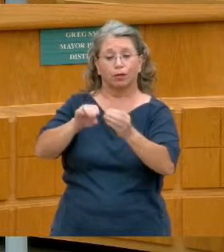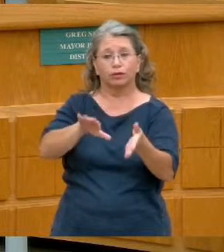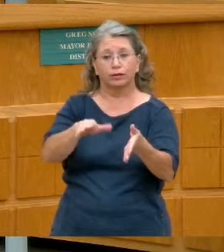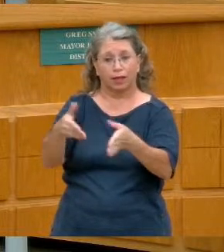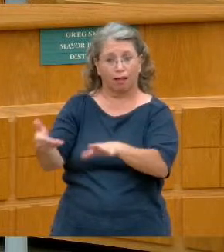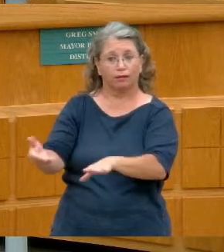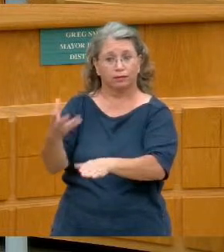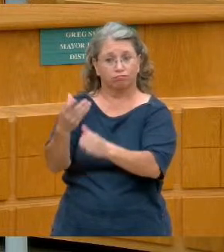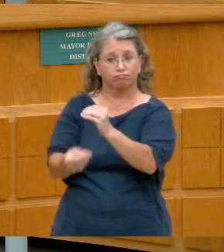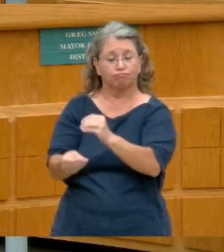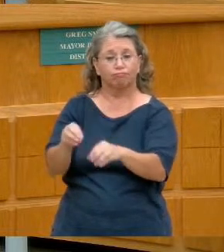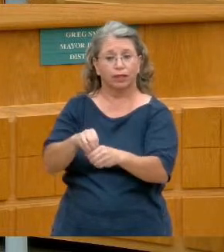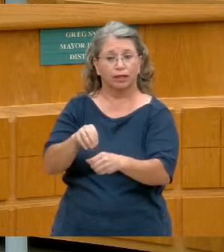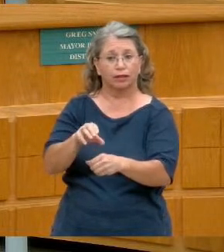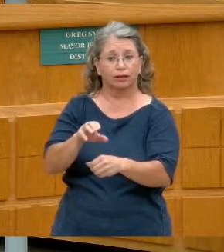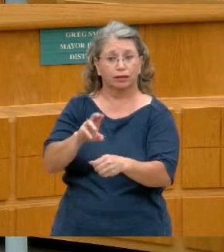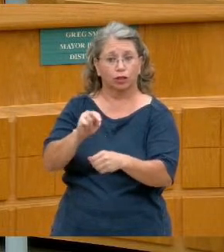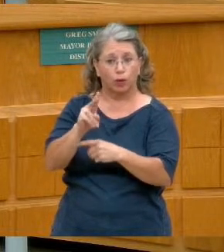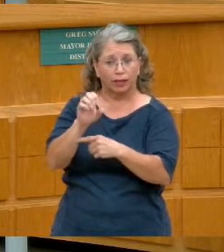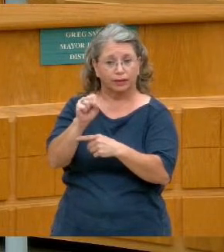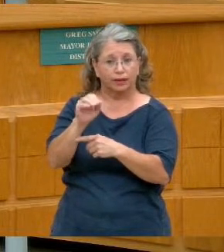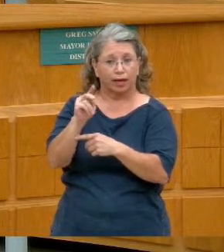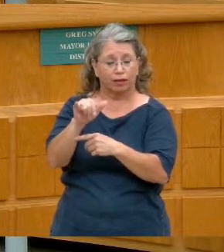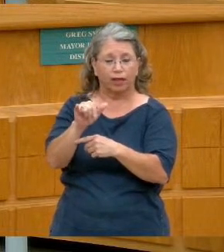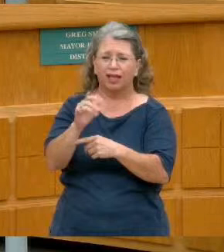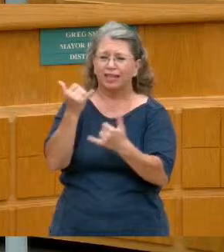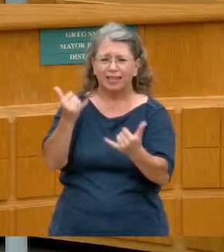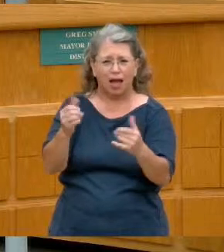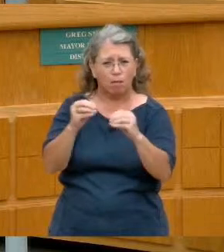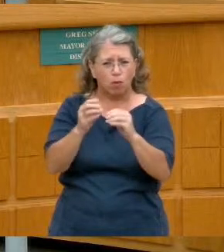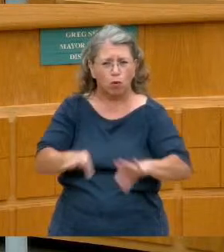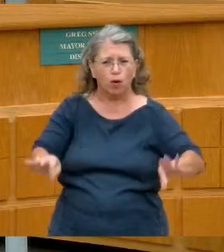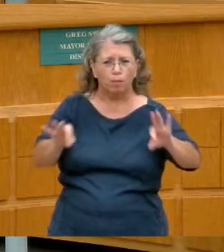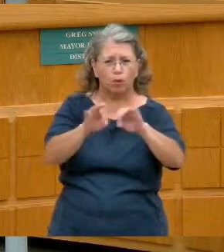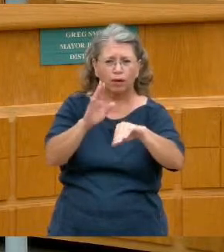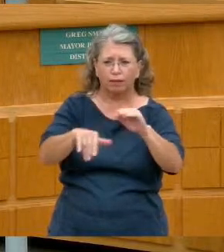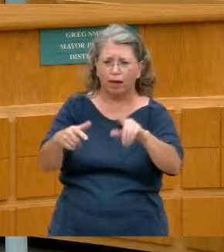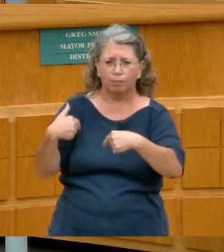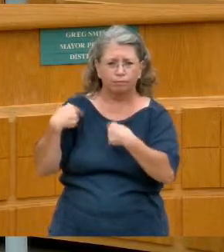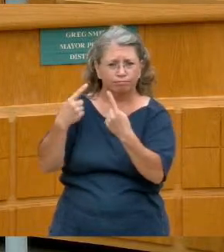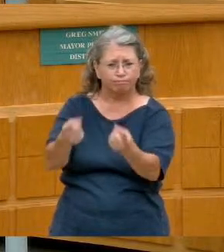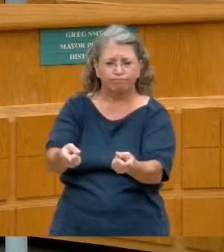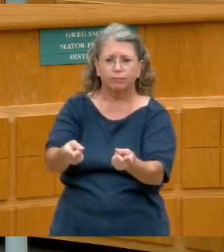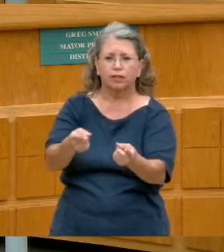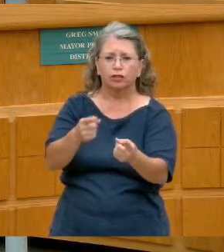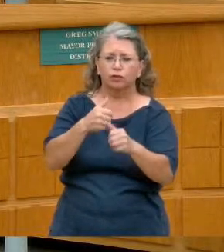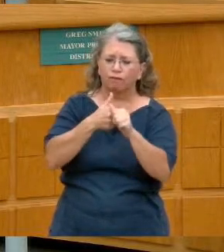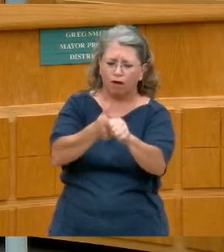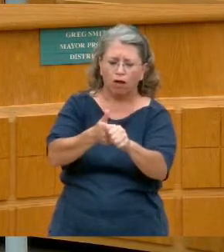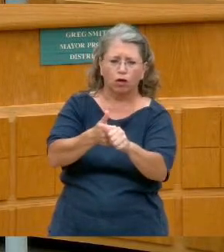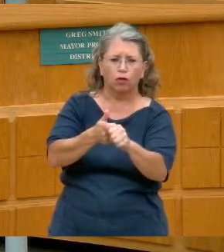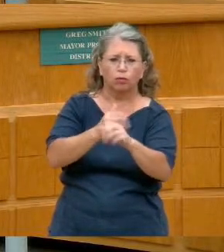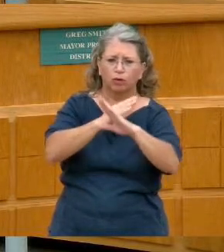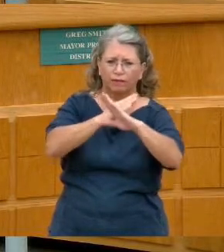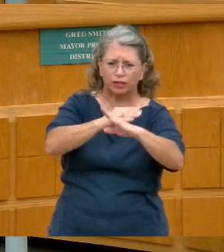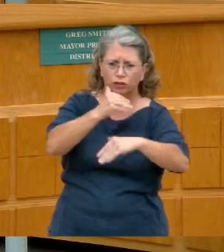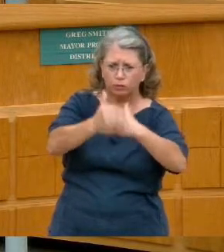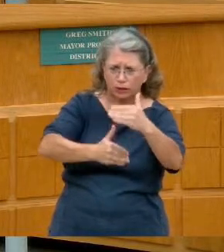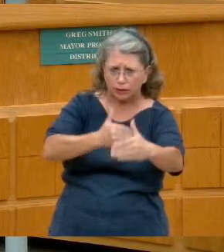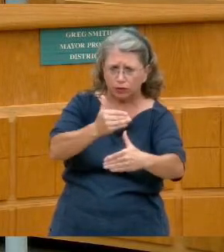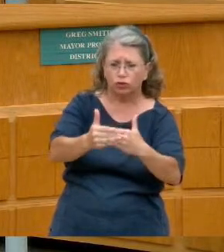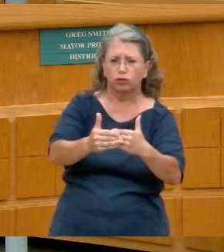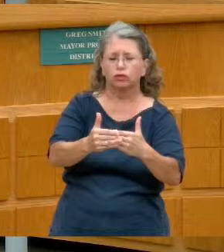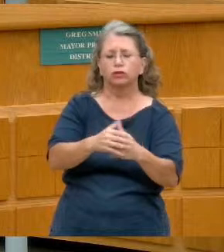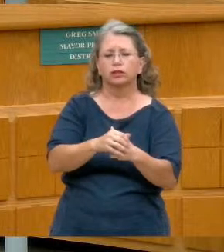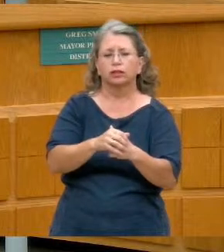is very important now, more than ever, that you follow prevention tools to reduce the spread of this virus. The Health District